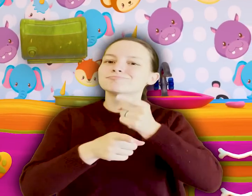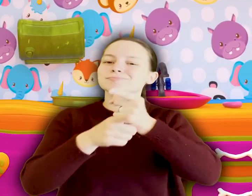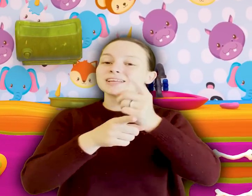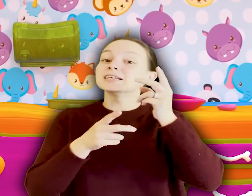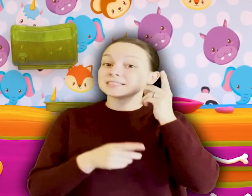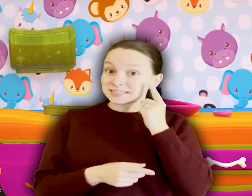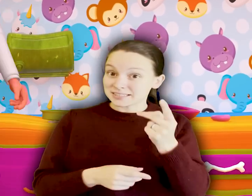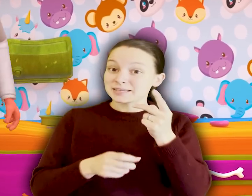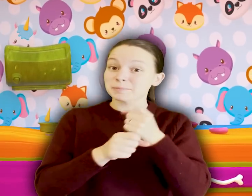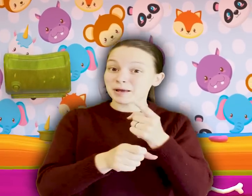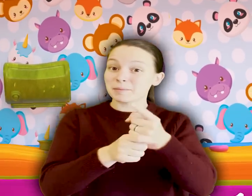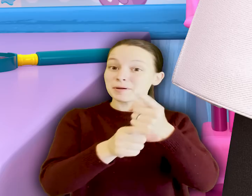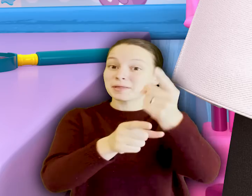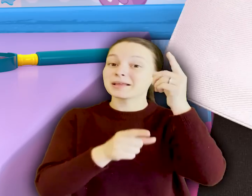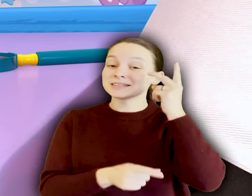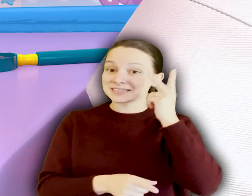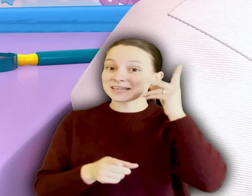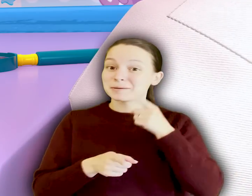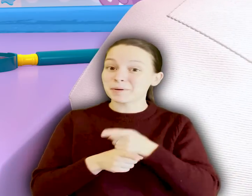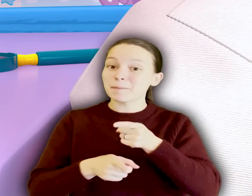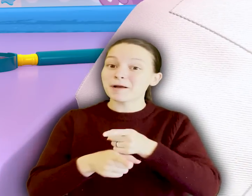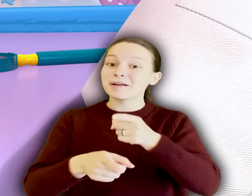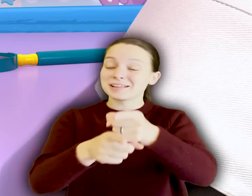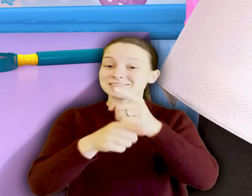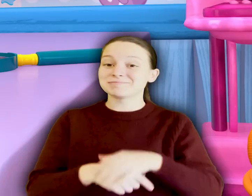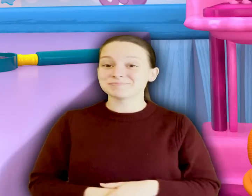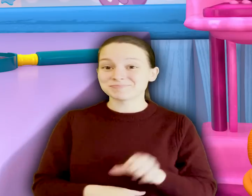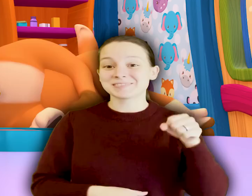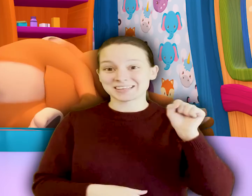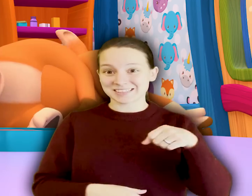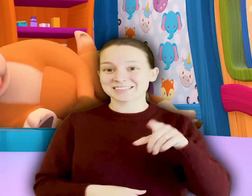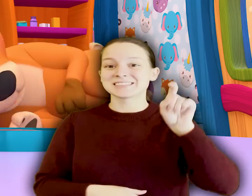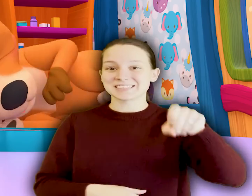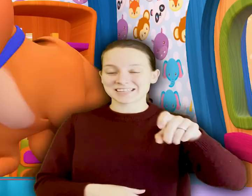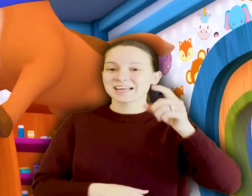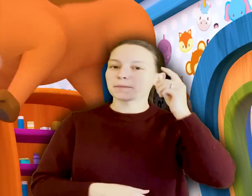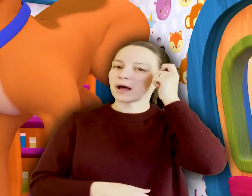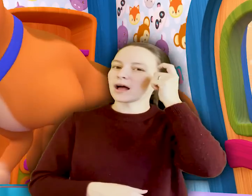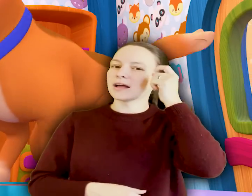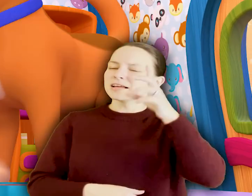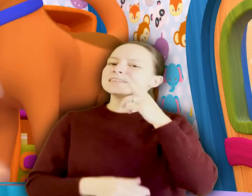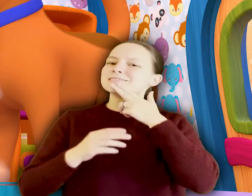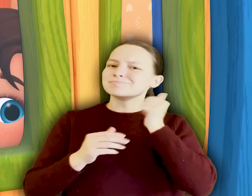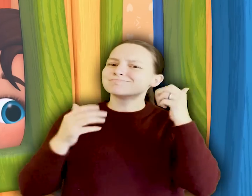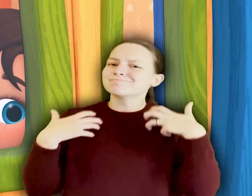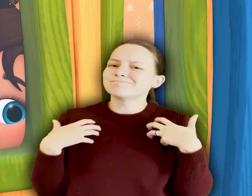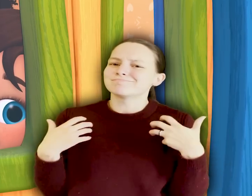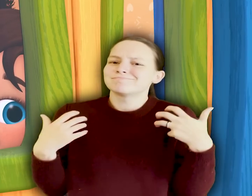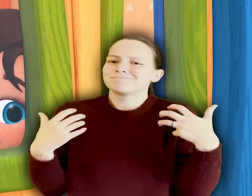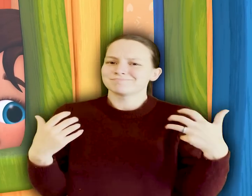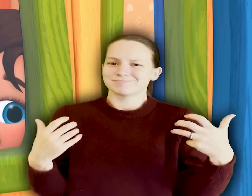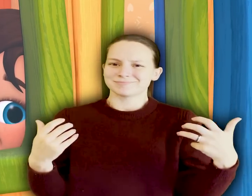properly to see properly to see properly bingles all cured